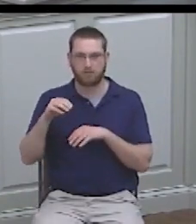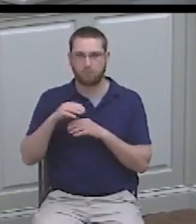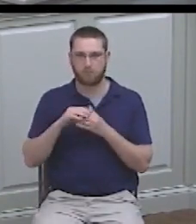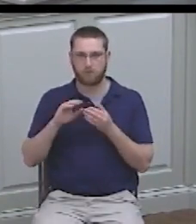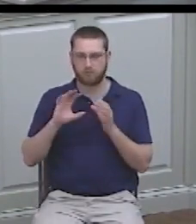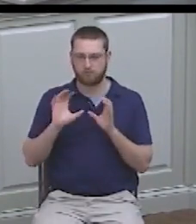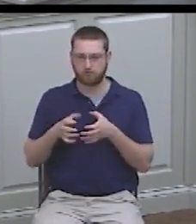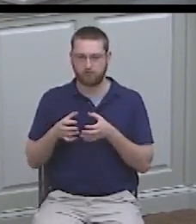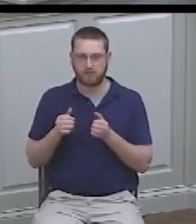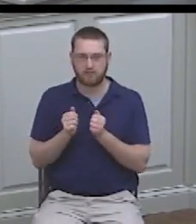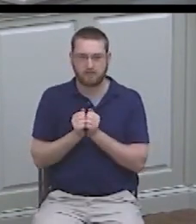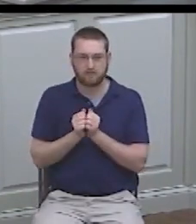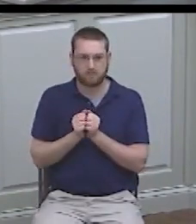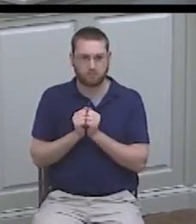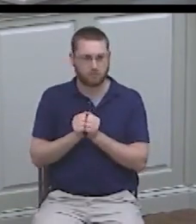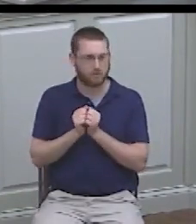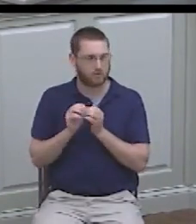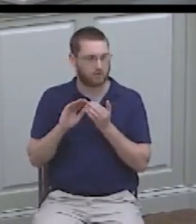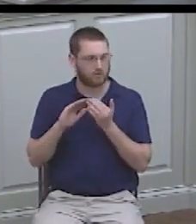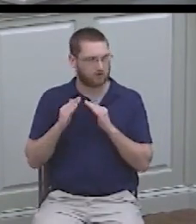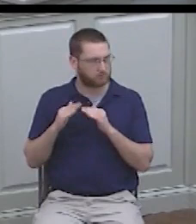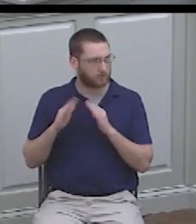important.